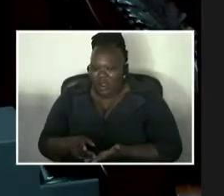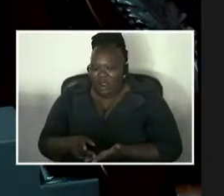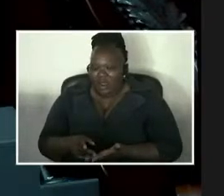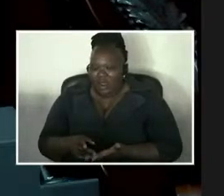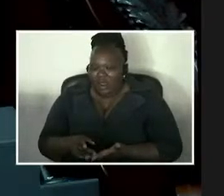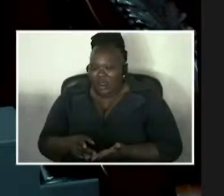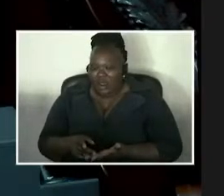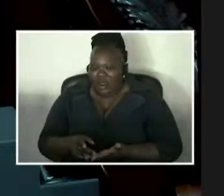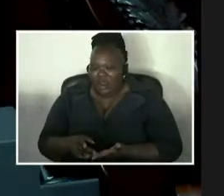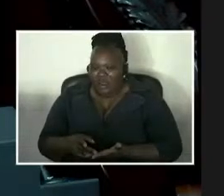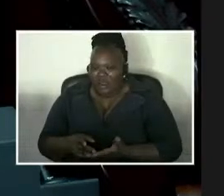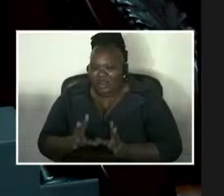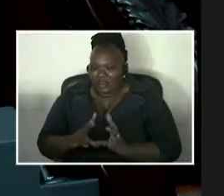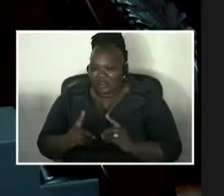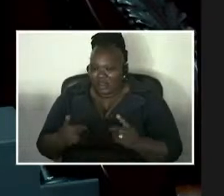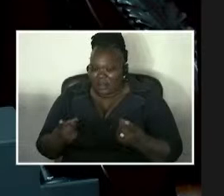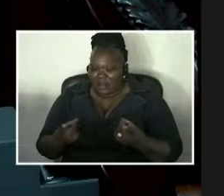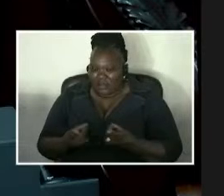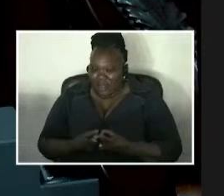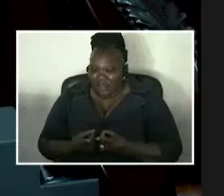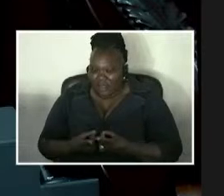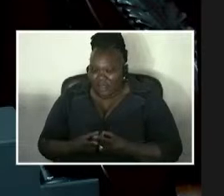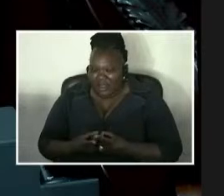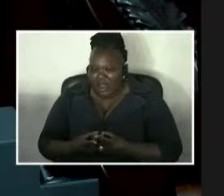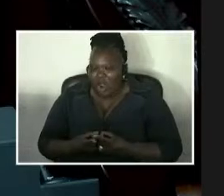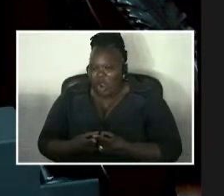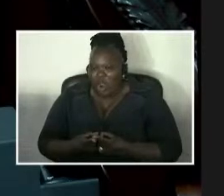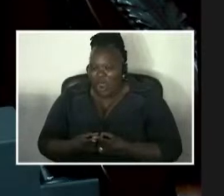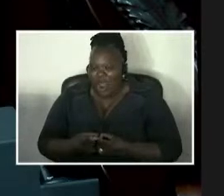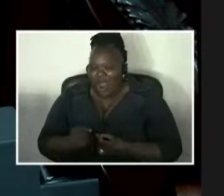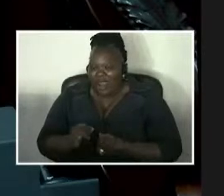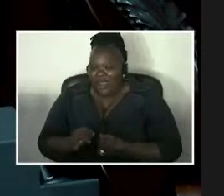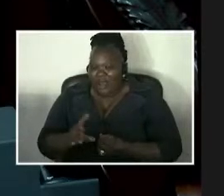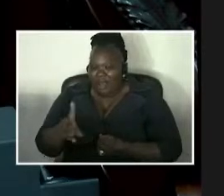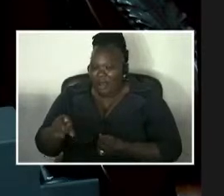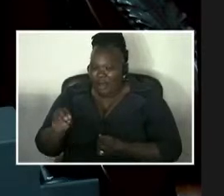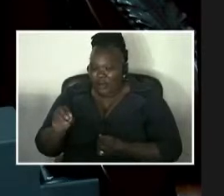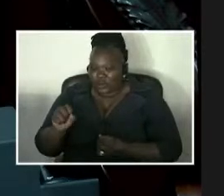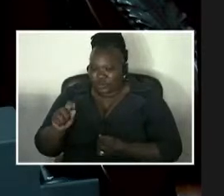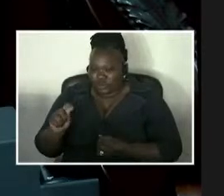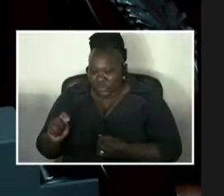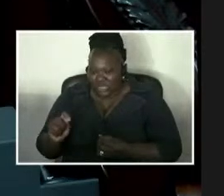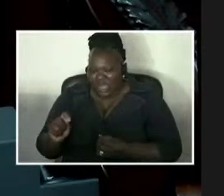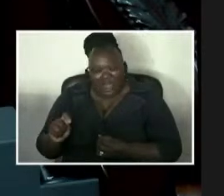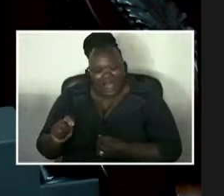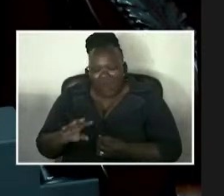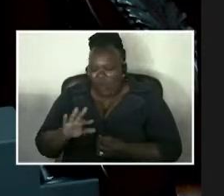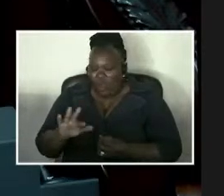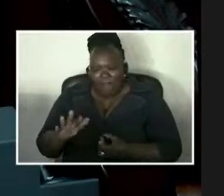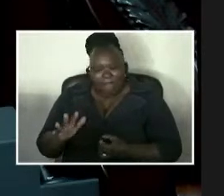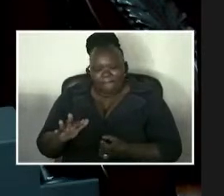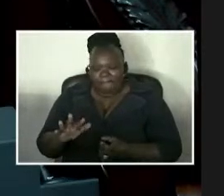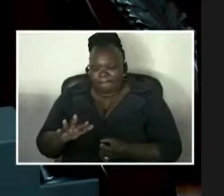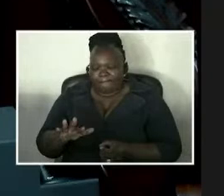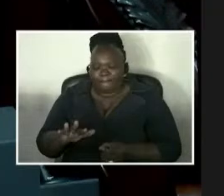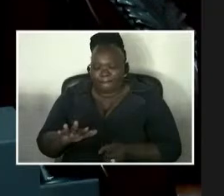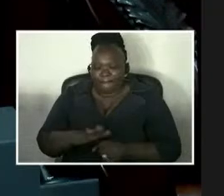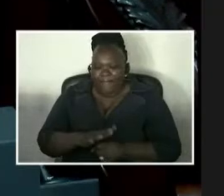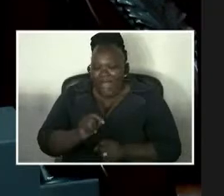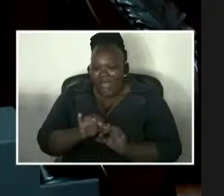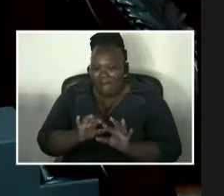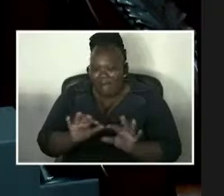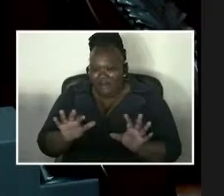bodies in the department or the replacement of staff when they leave according to the